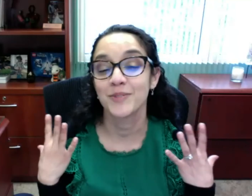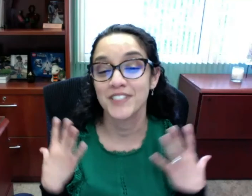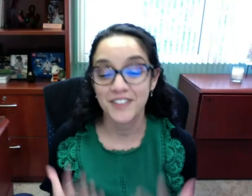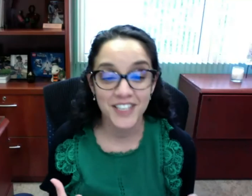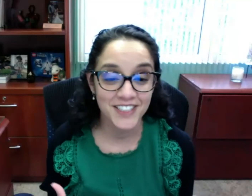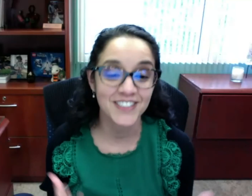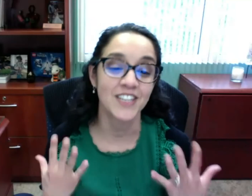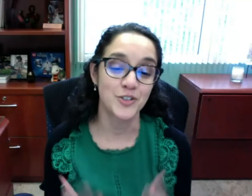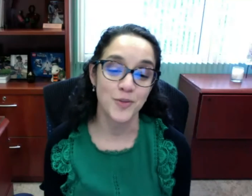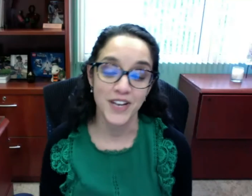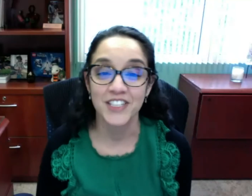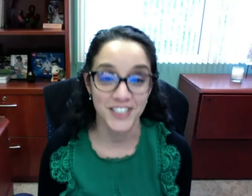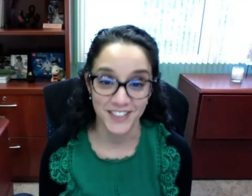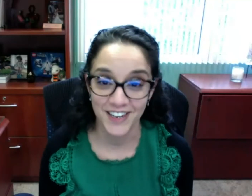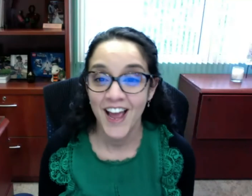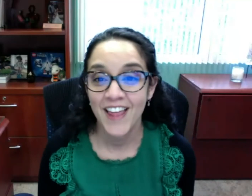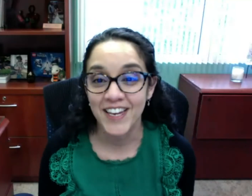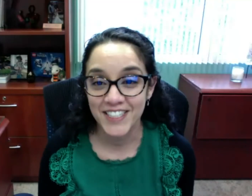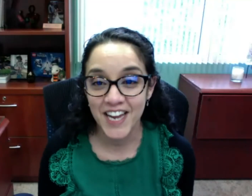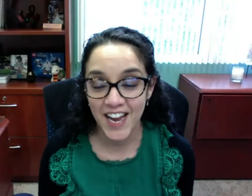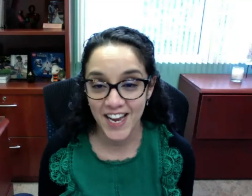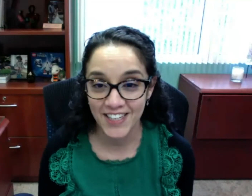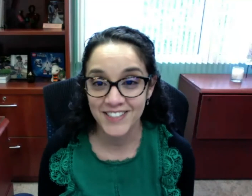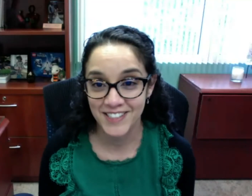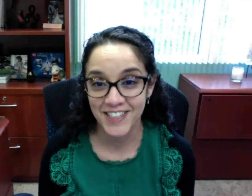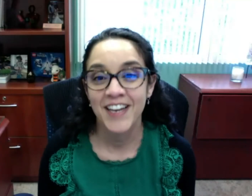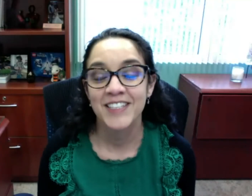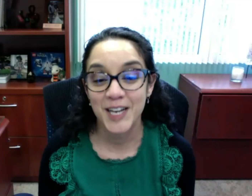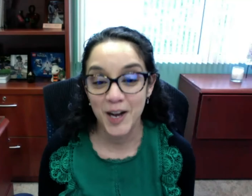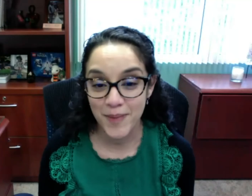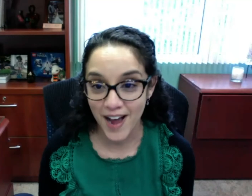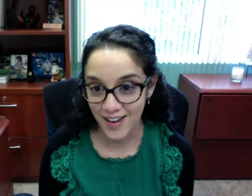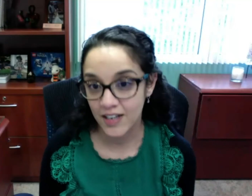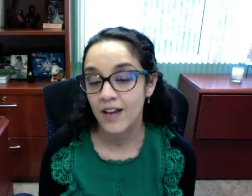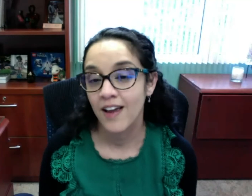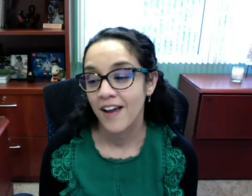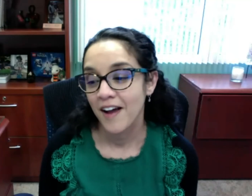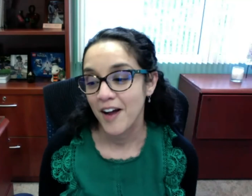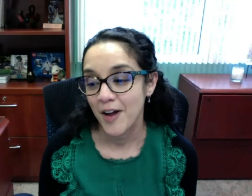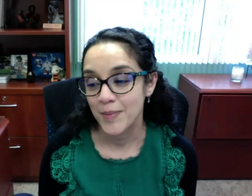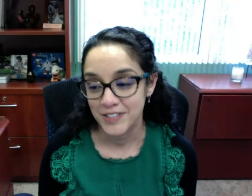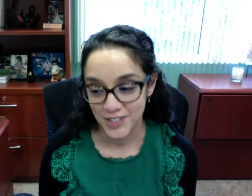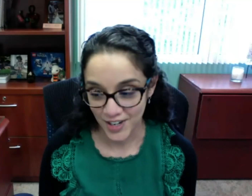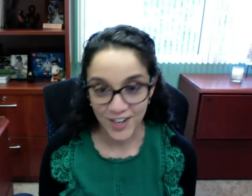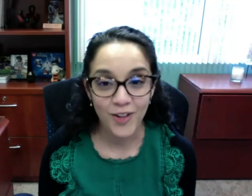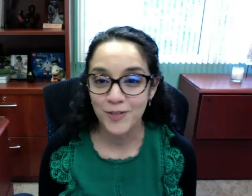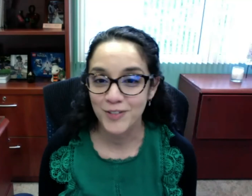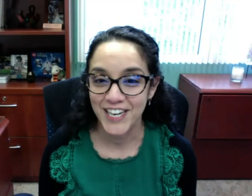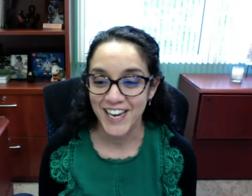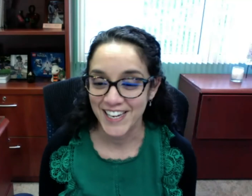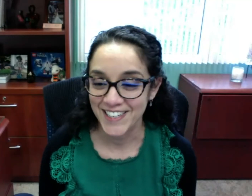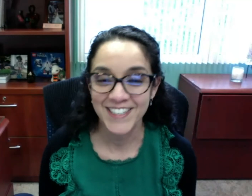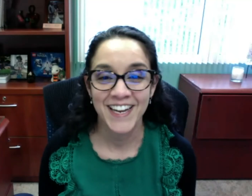celebrate the resilience and determination that it takes to come back and start it all